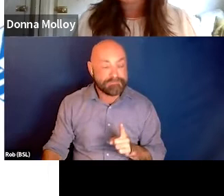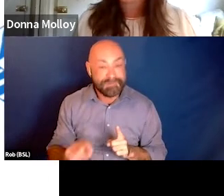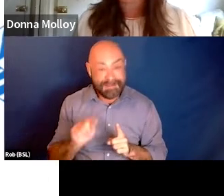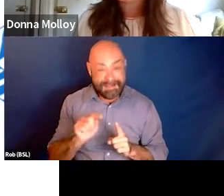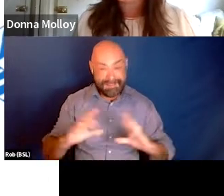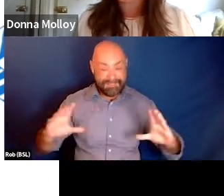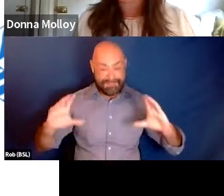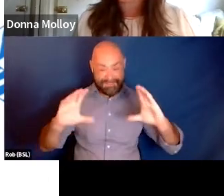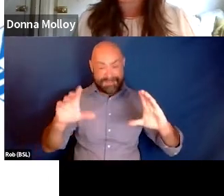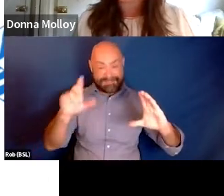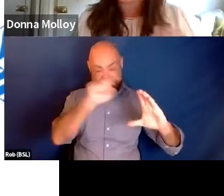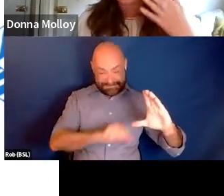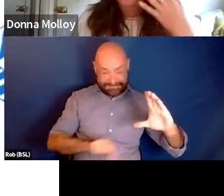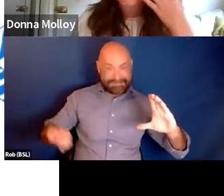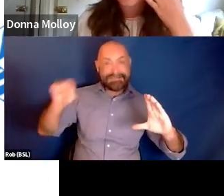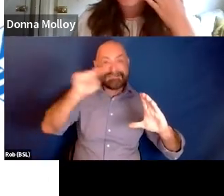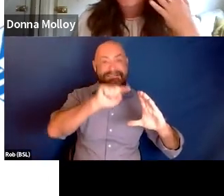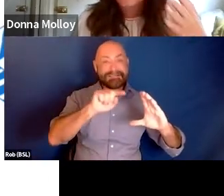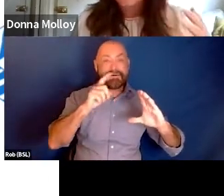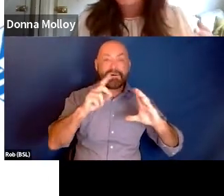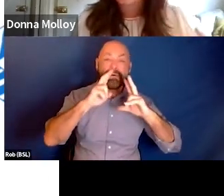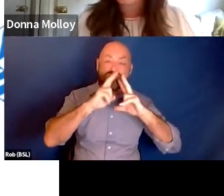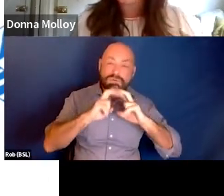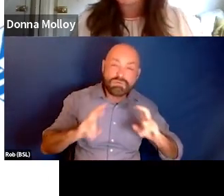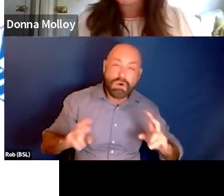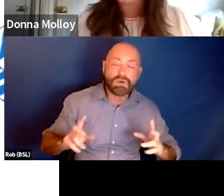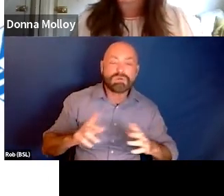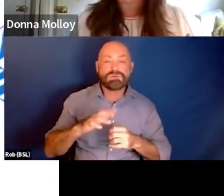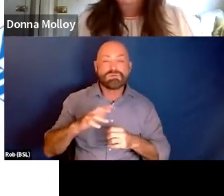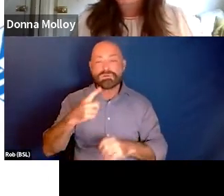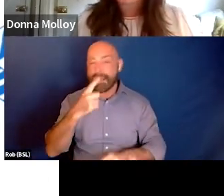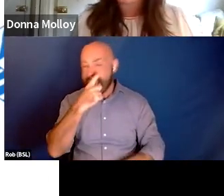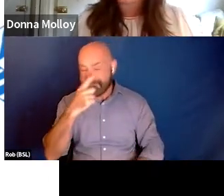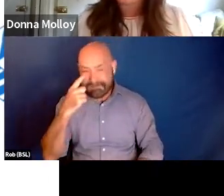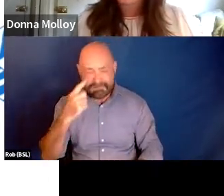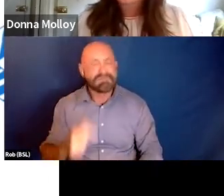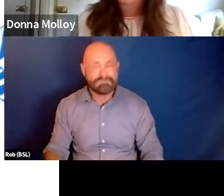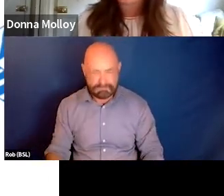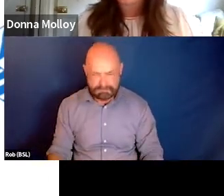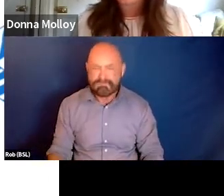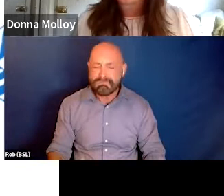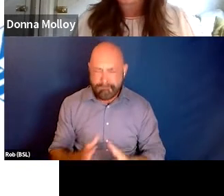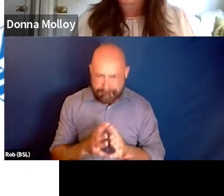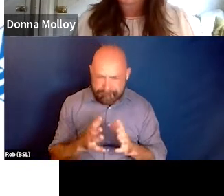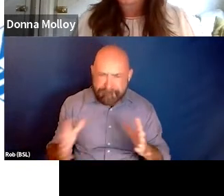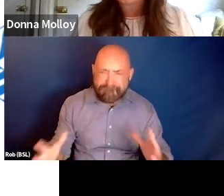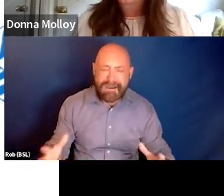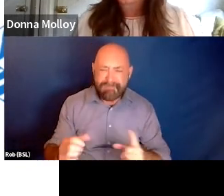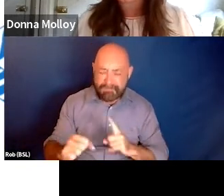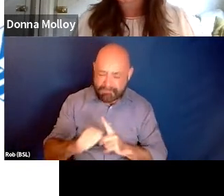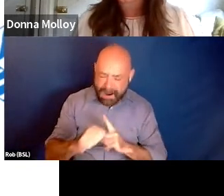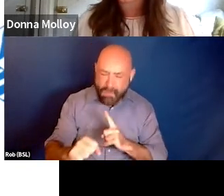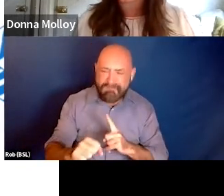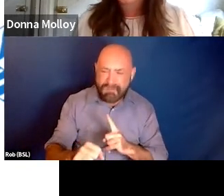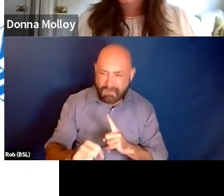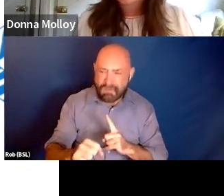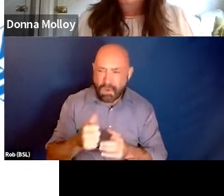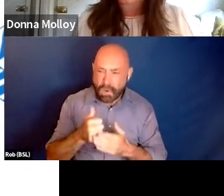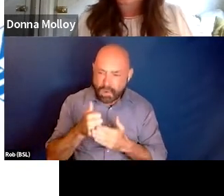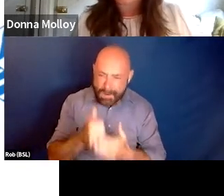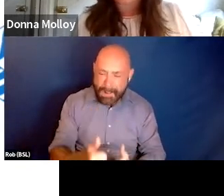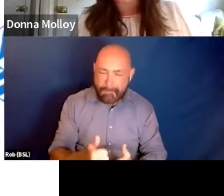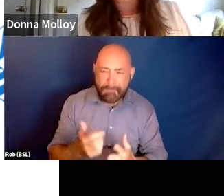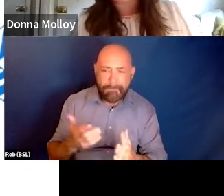combination of research and local evidence can be hugely powerful for the planning and delivery of accessible